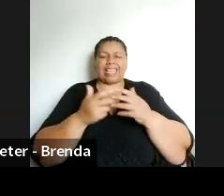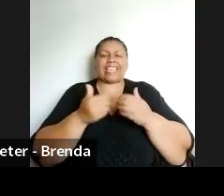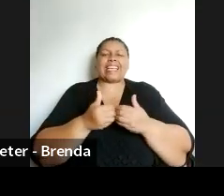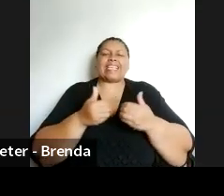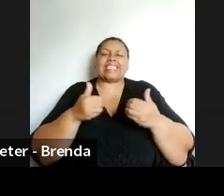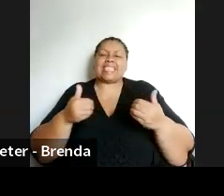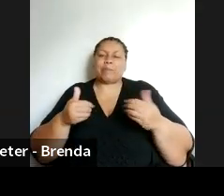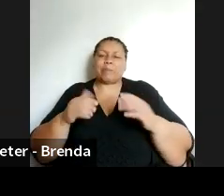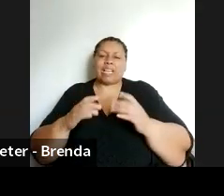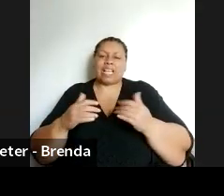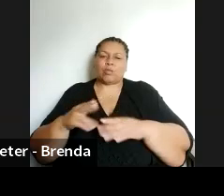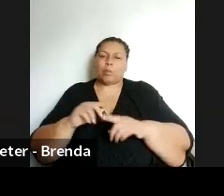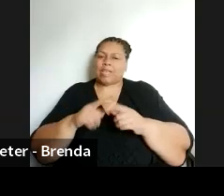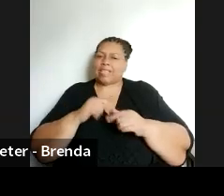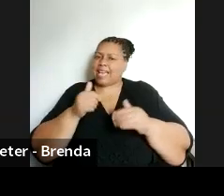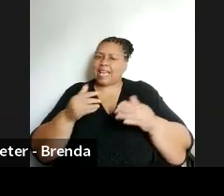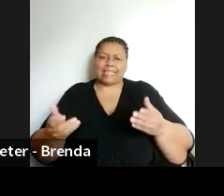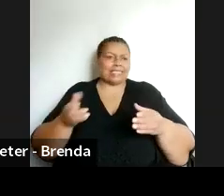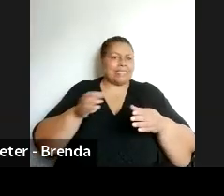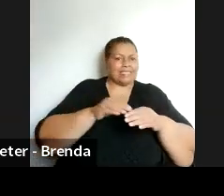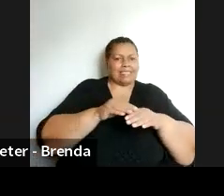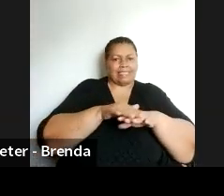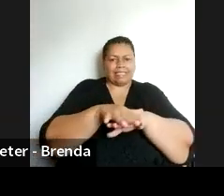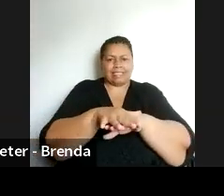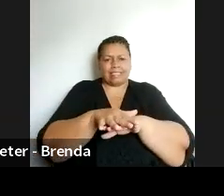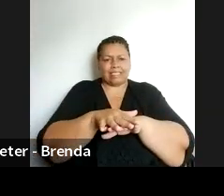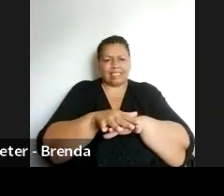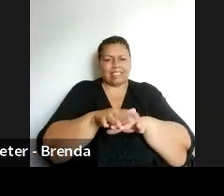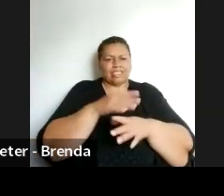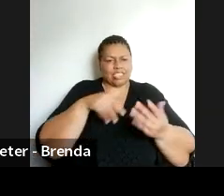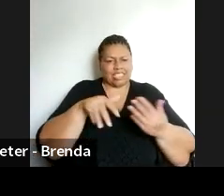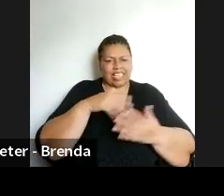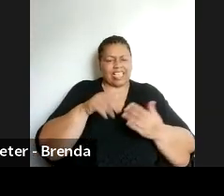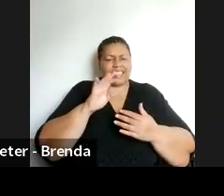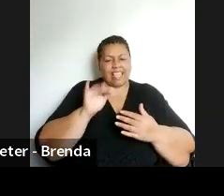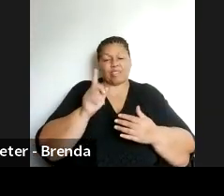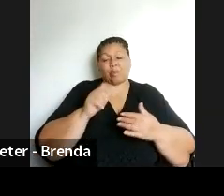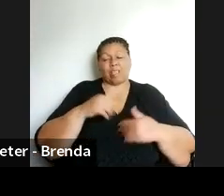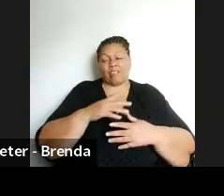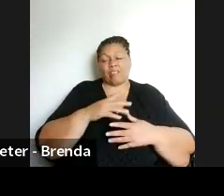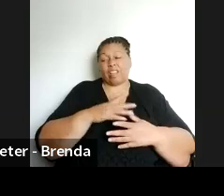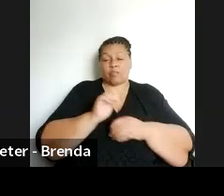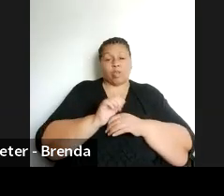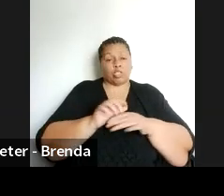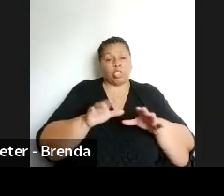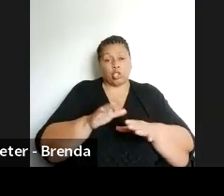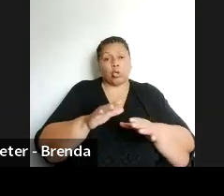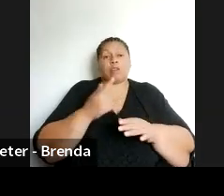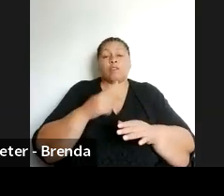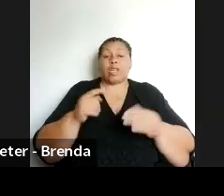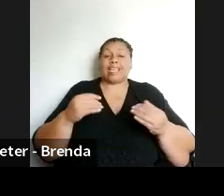not necessarily in society. And so that's where we've got a lot of work to do with truly